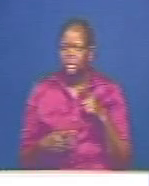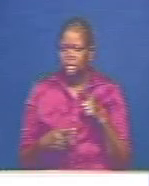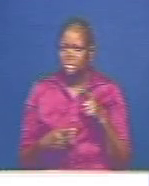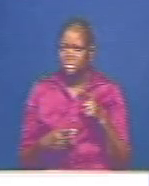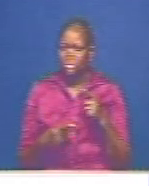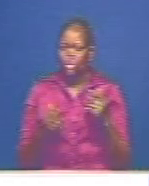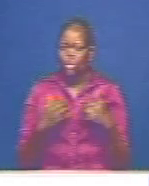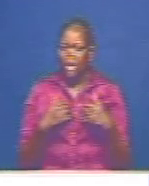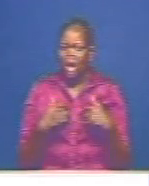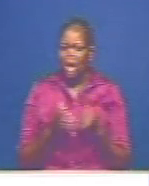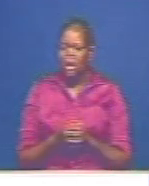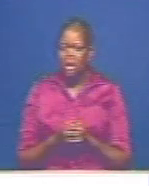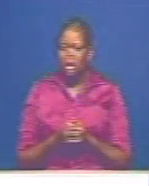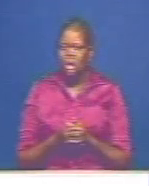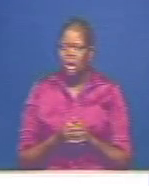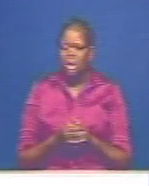had